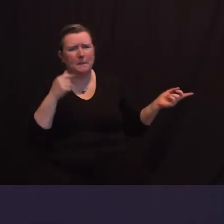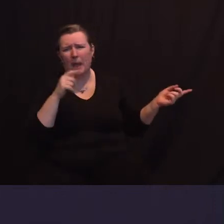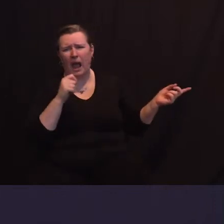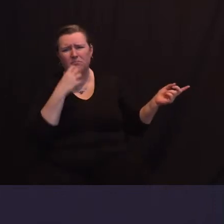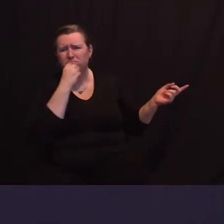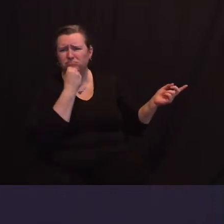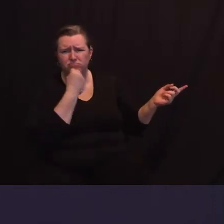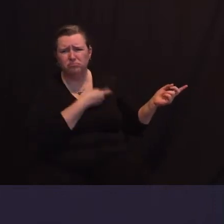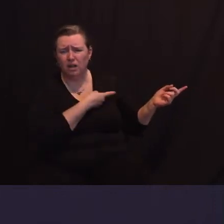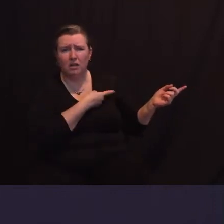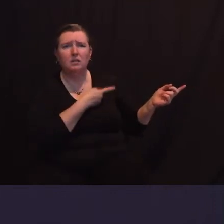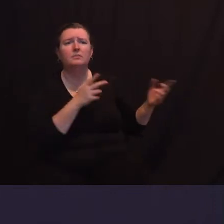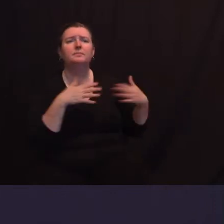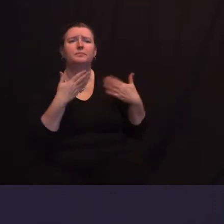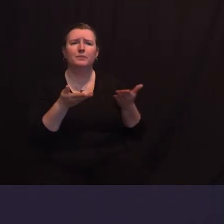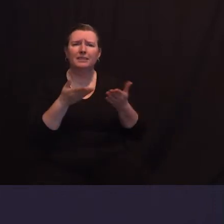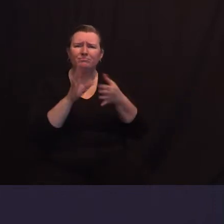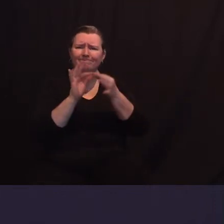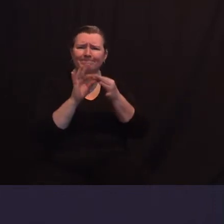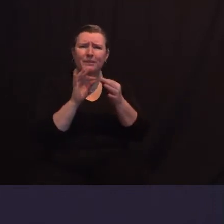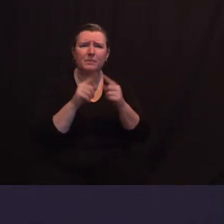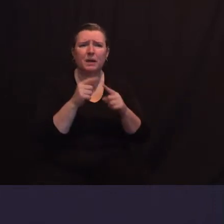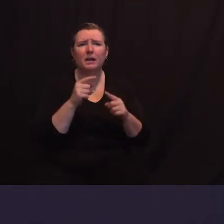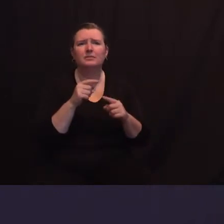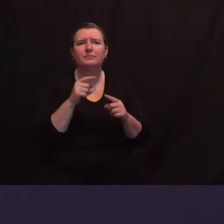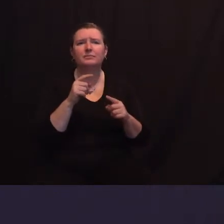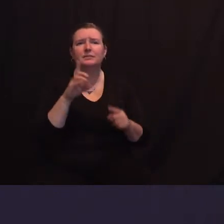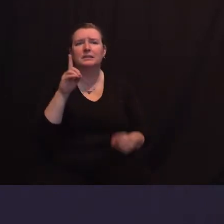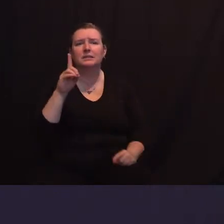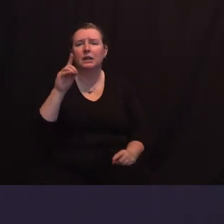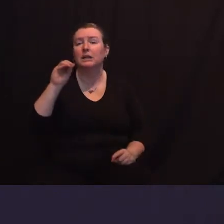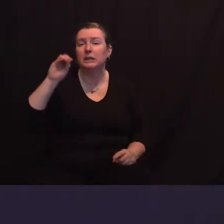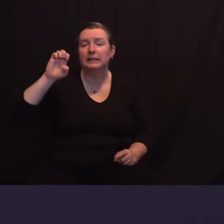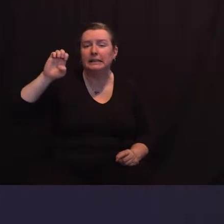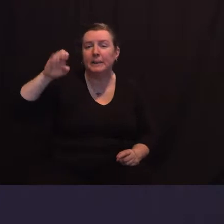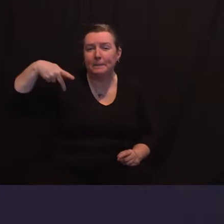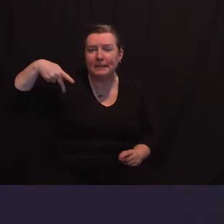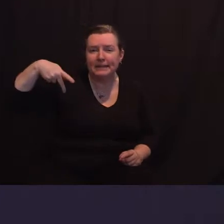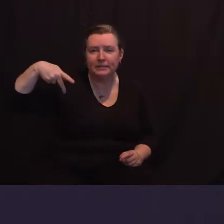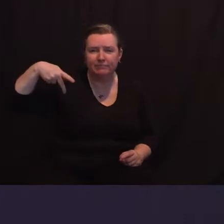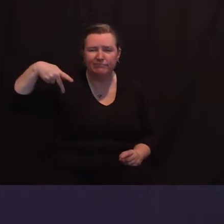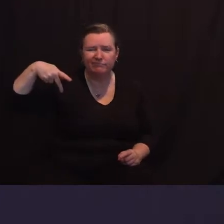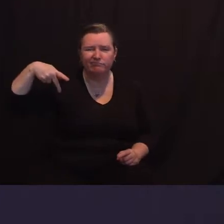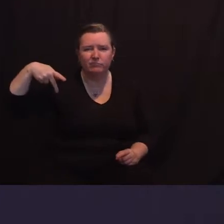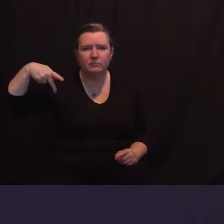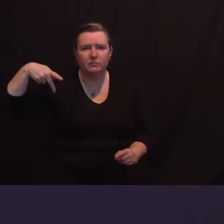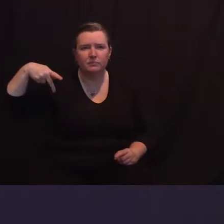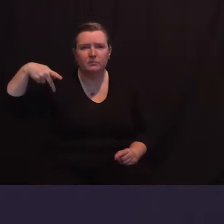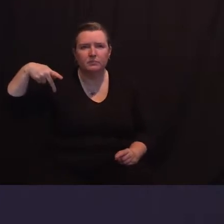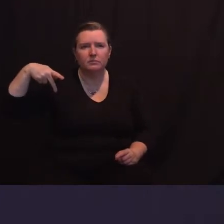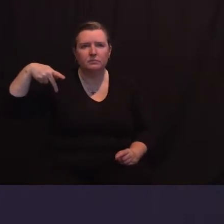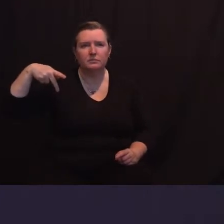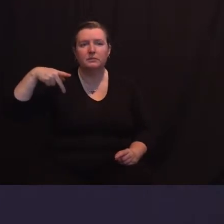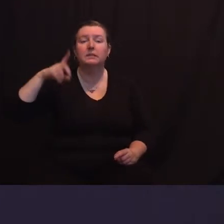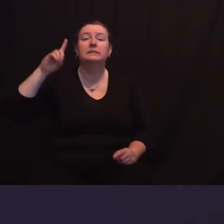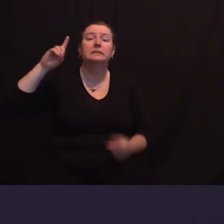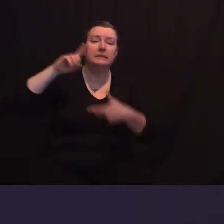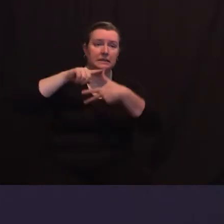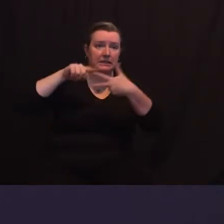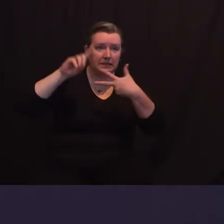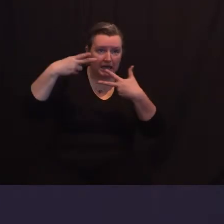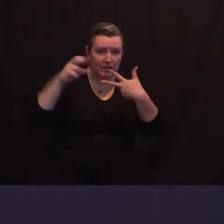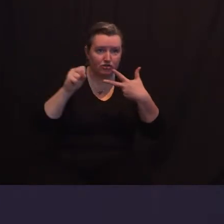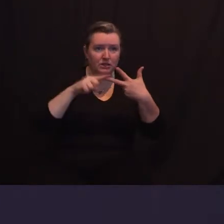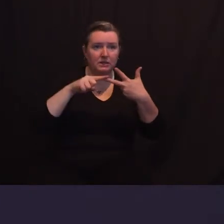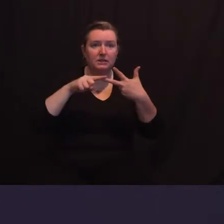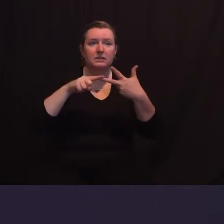relates to, I think you said, Department of Environmental Protection, Department of Human Services, Department of Military and Veteran